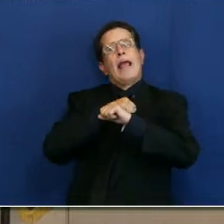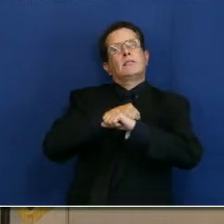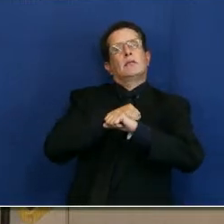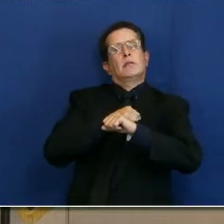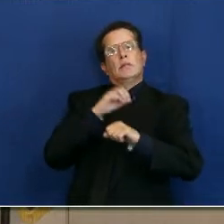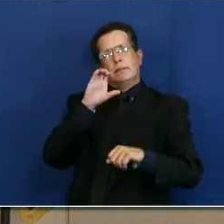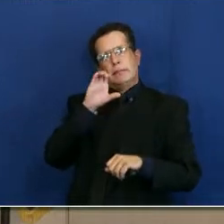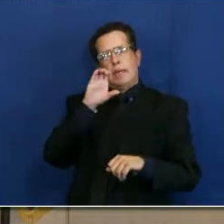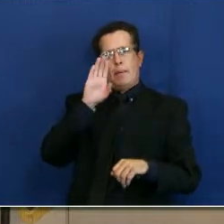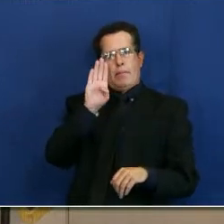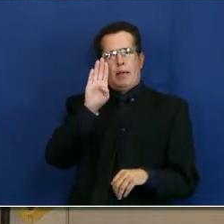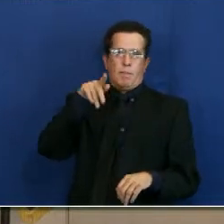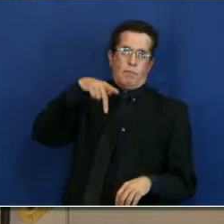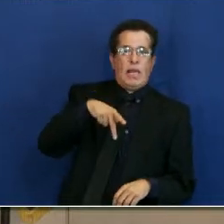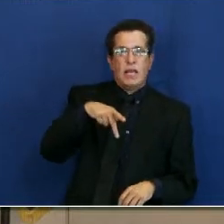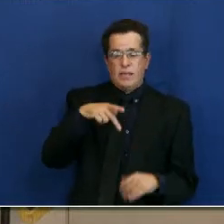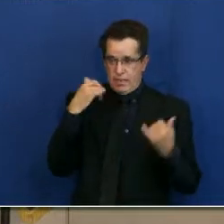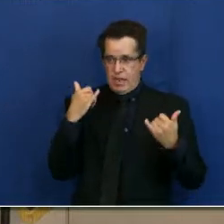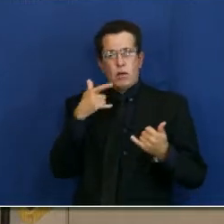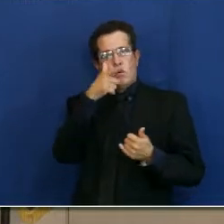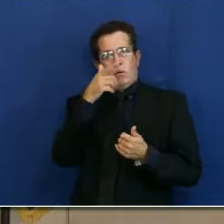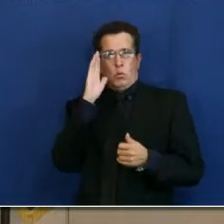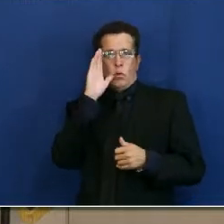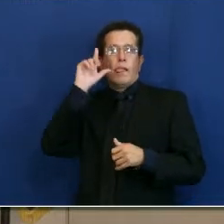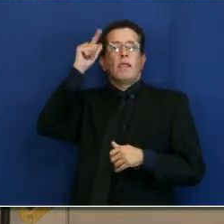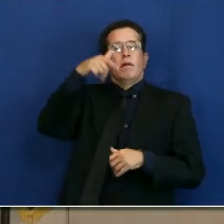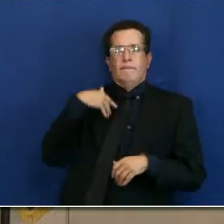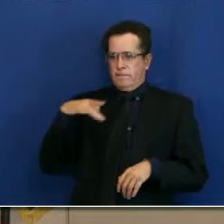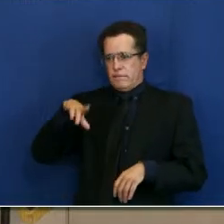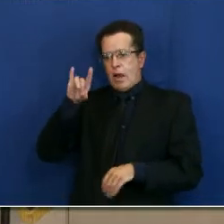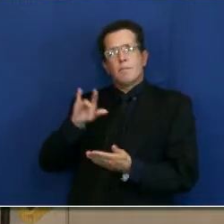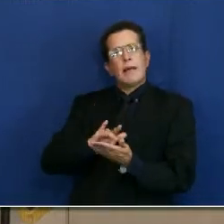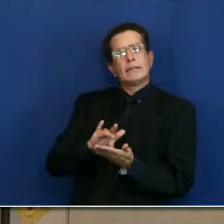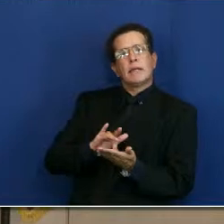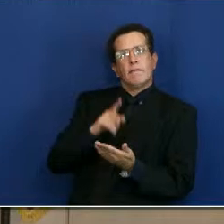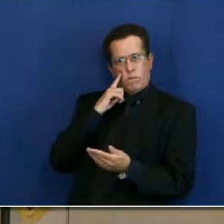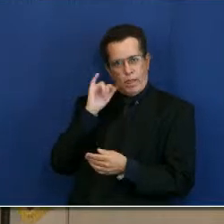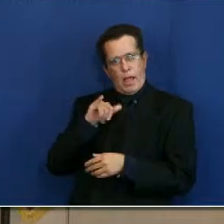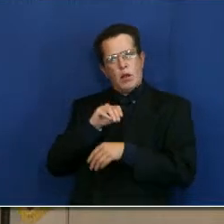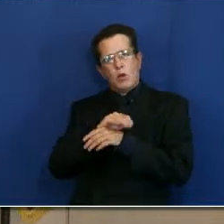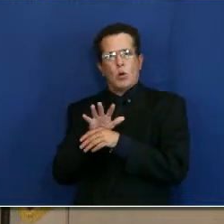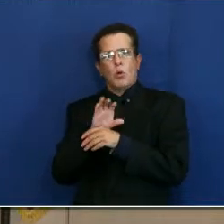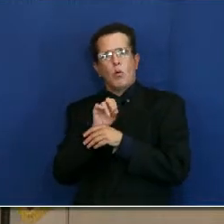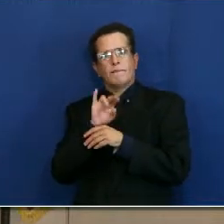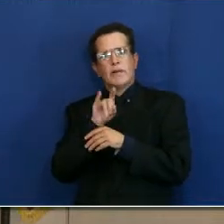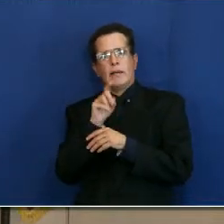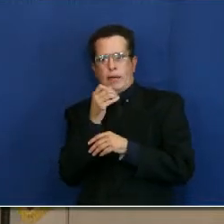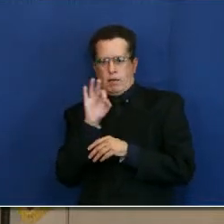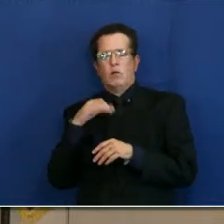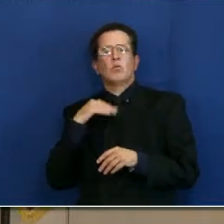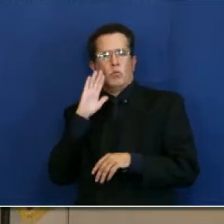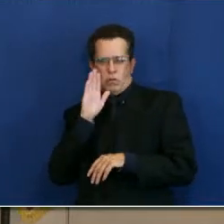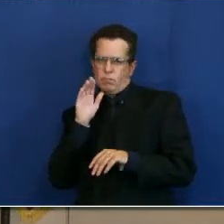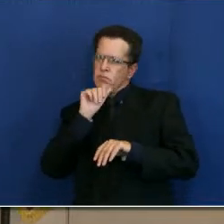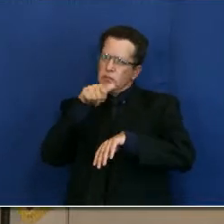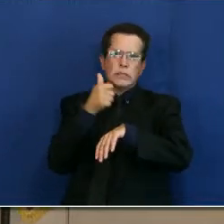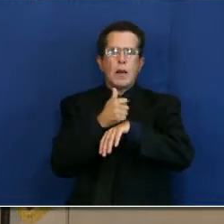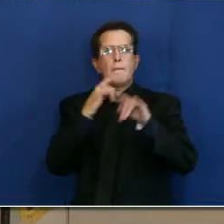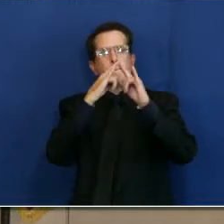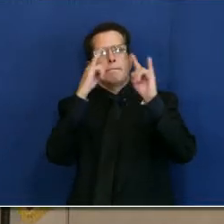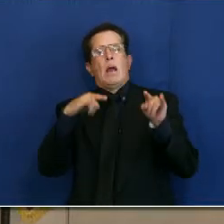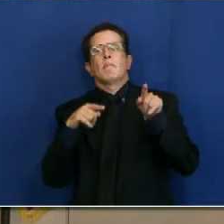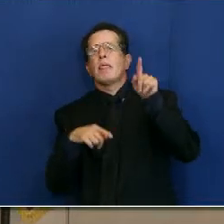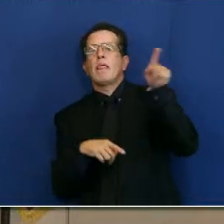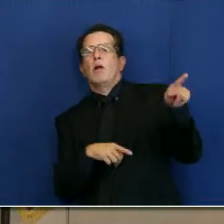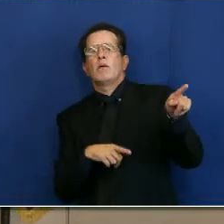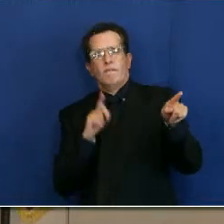likely, once vaccines are available for COVID-19, we will have stations there to do the same thing. So thank